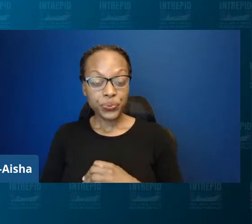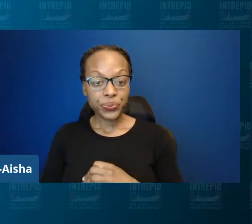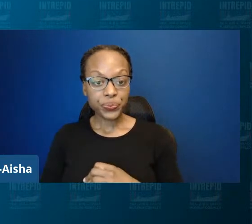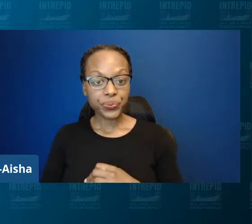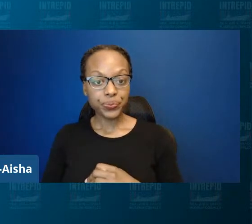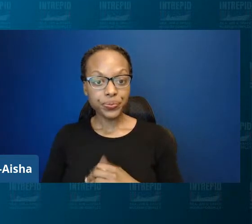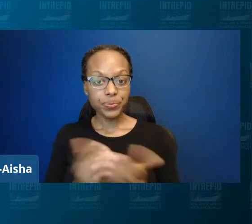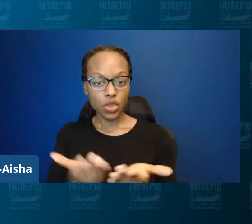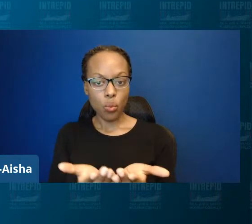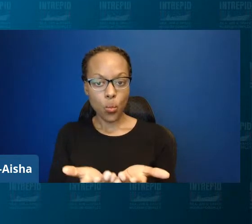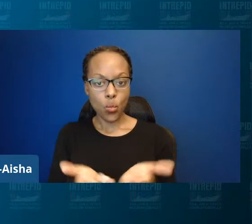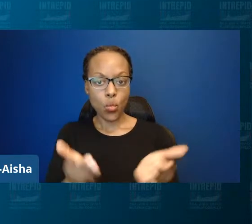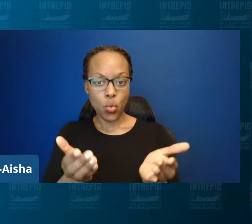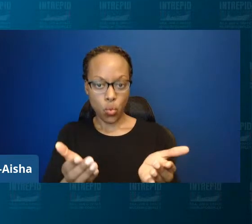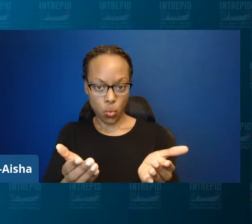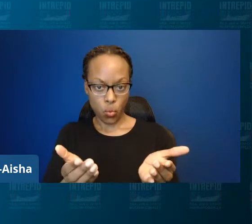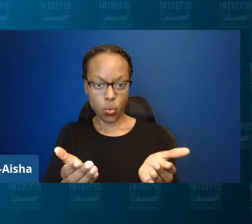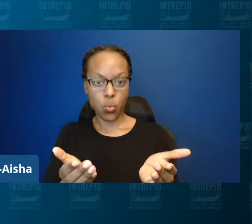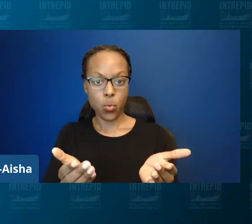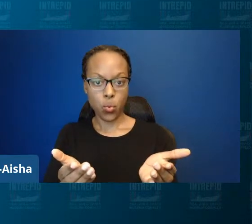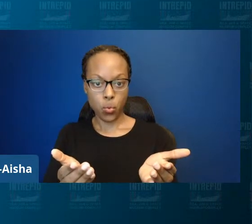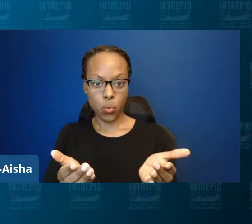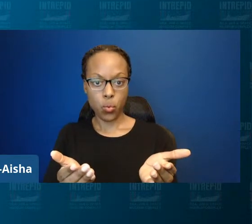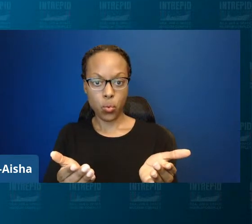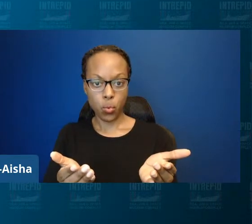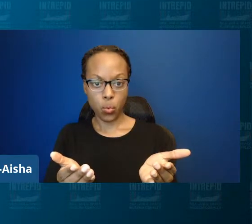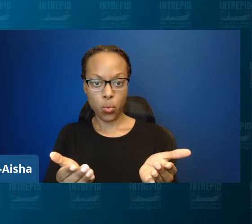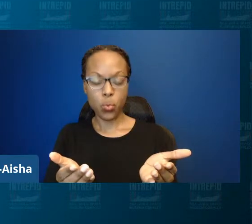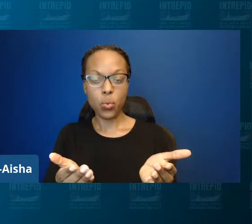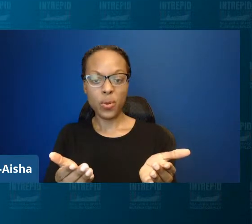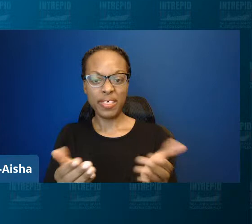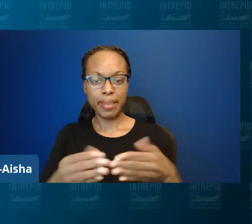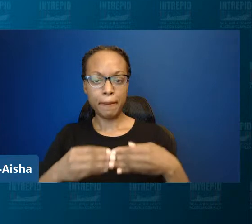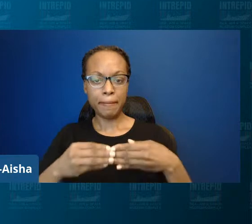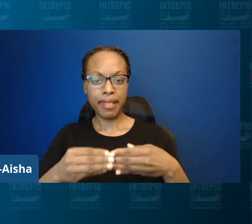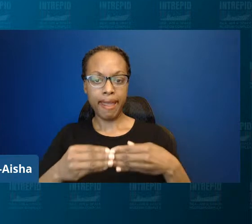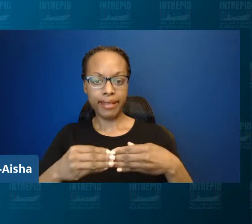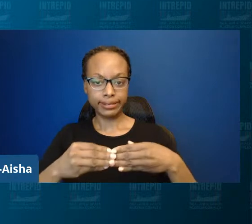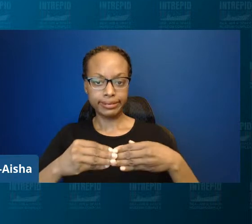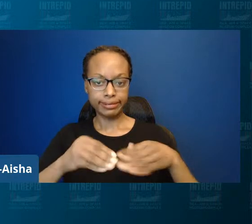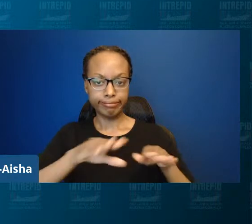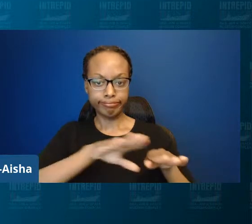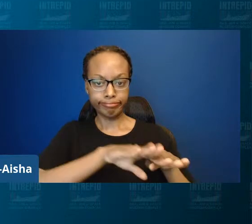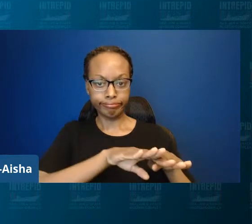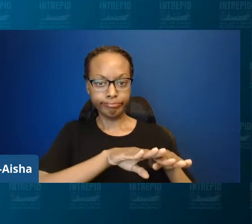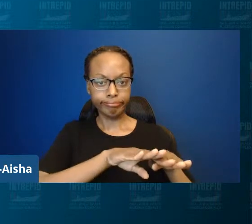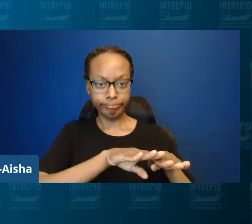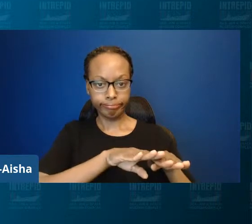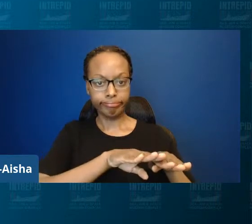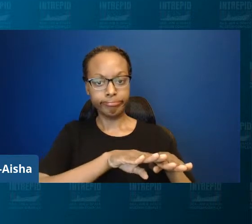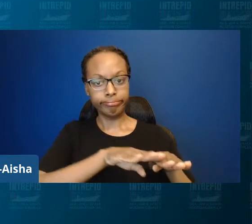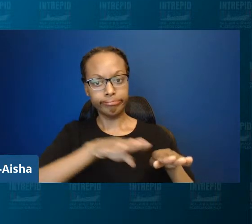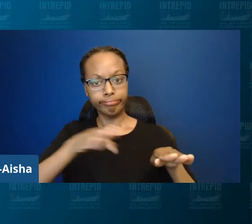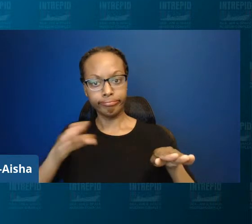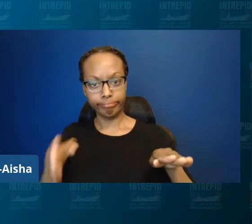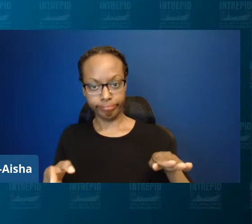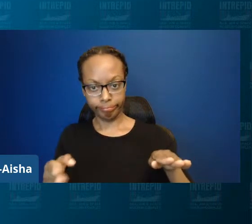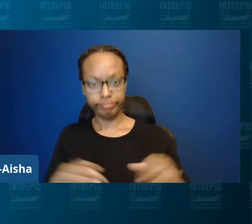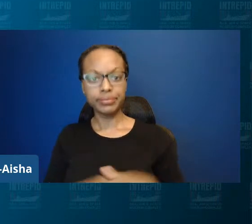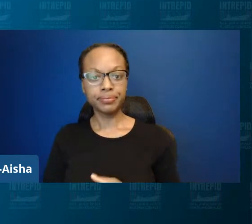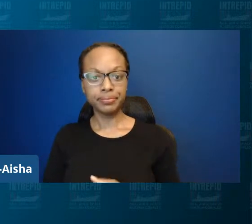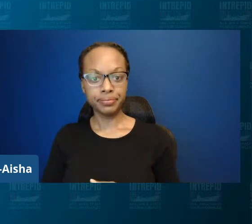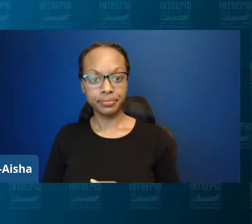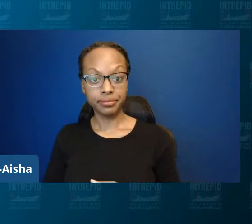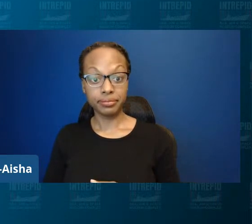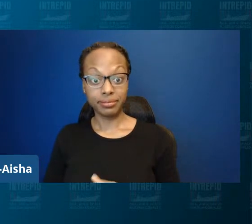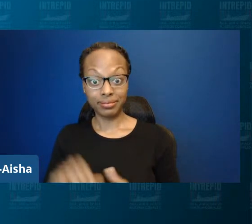going to take our bowl and then we're going to get a piece of plastic wrap and we're going to put it on the bowl. Now, this is